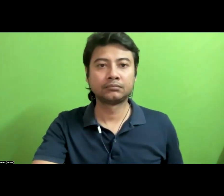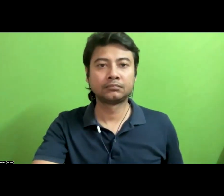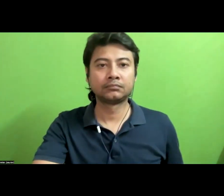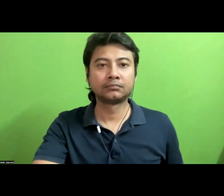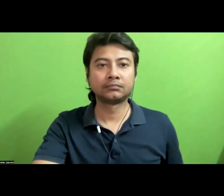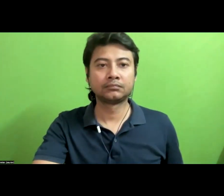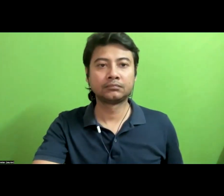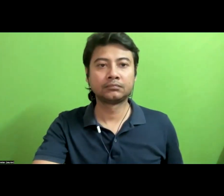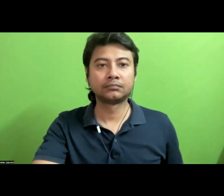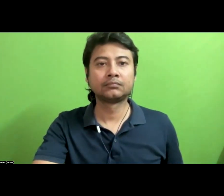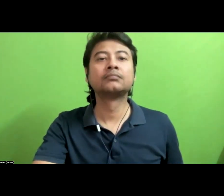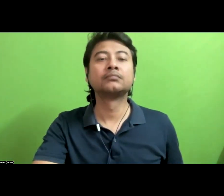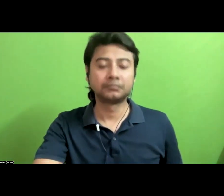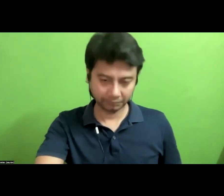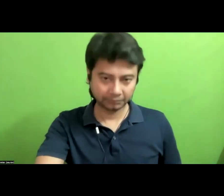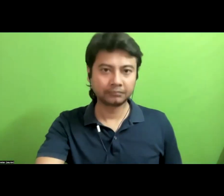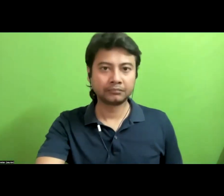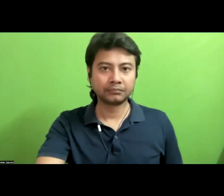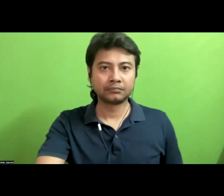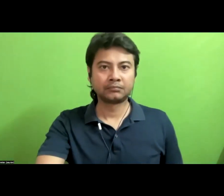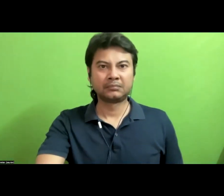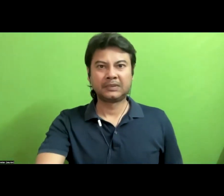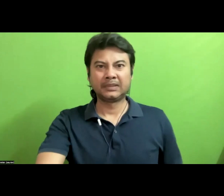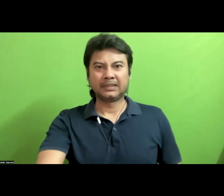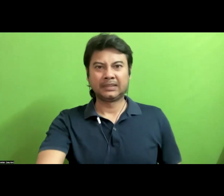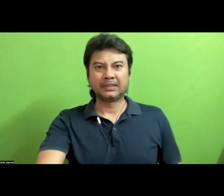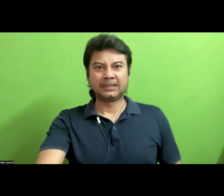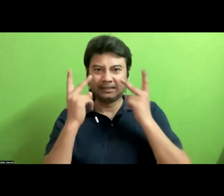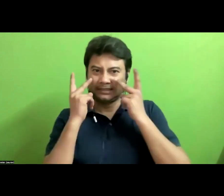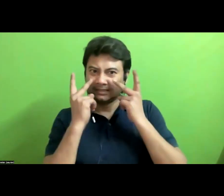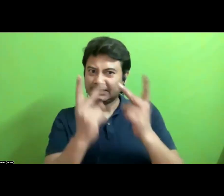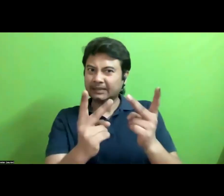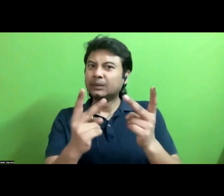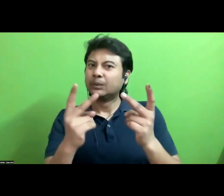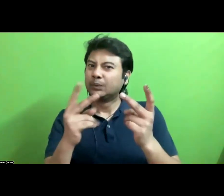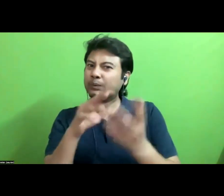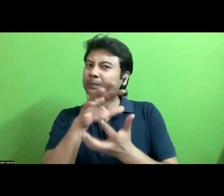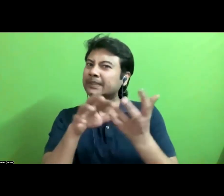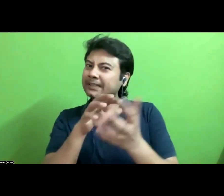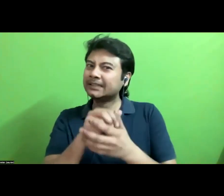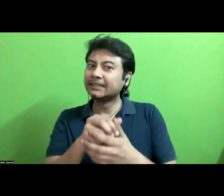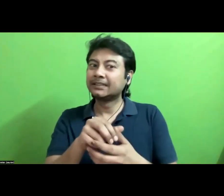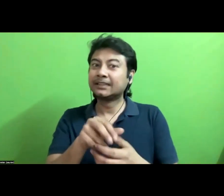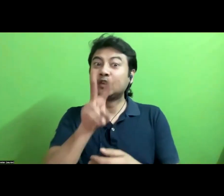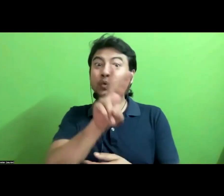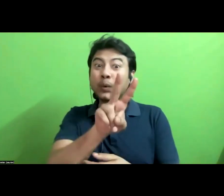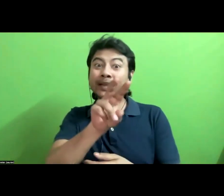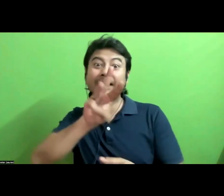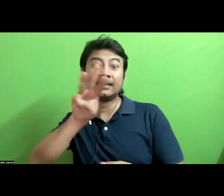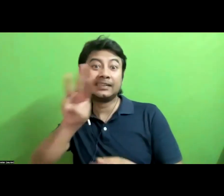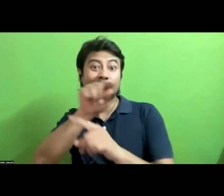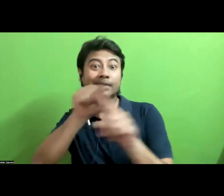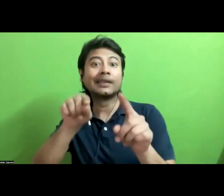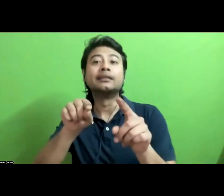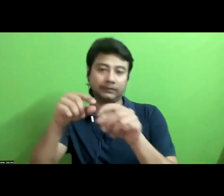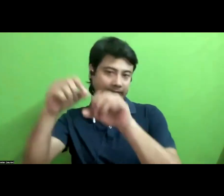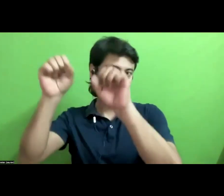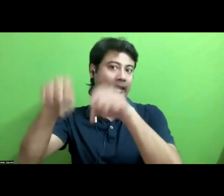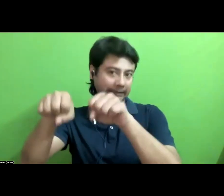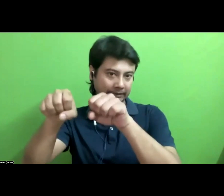So we have a mix. We have around 23% who have said yes,